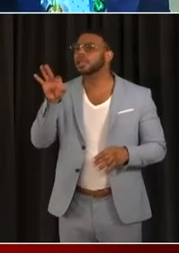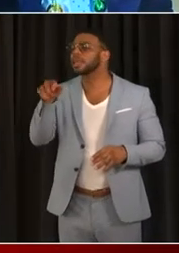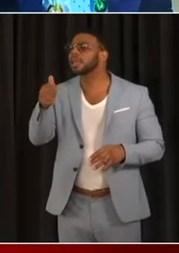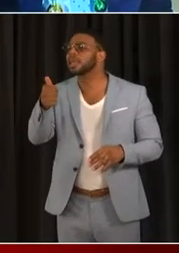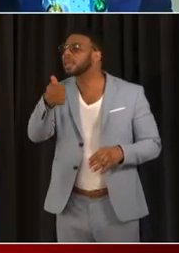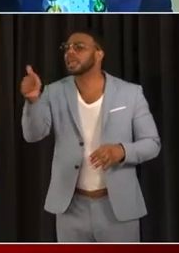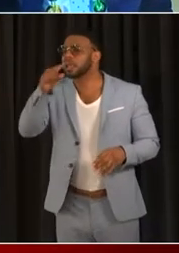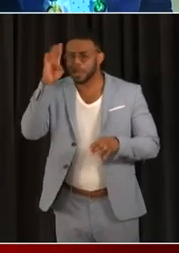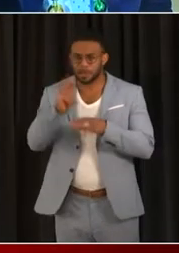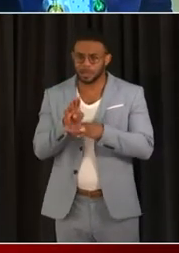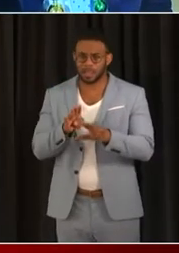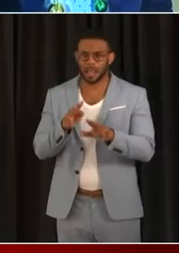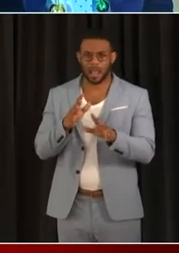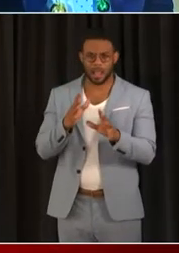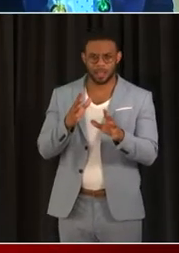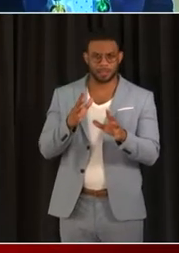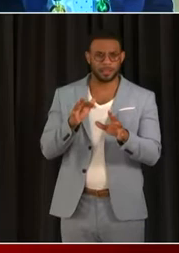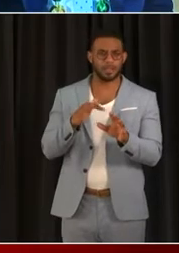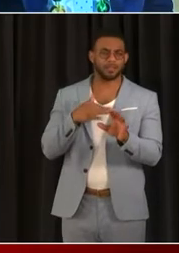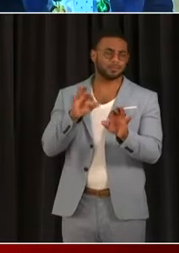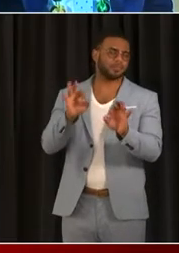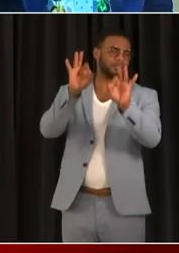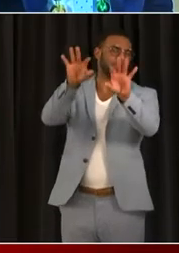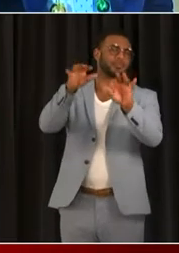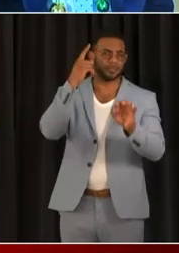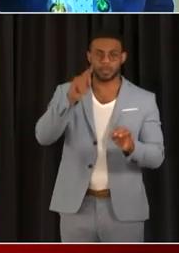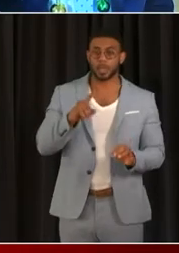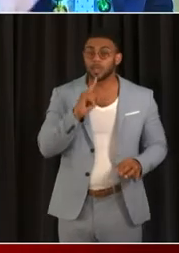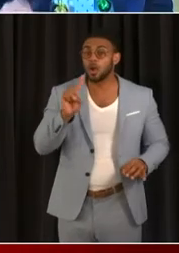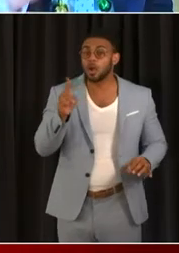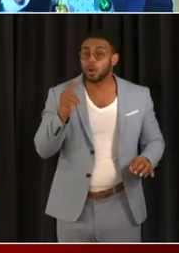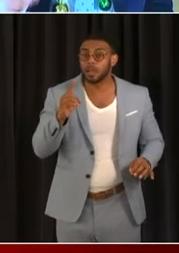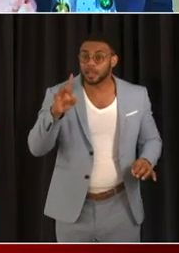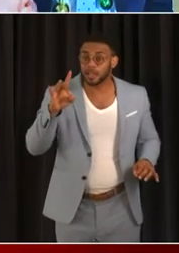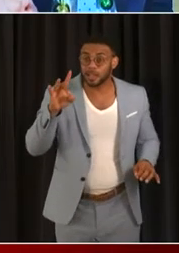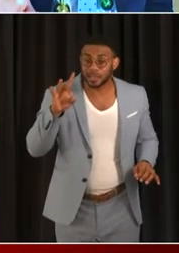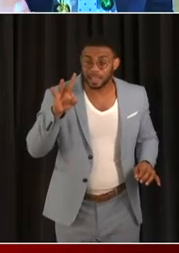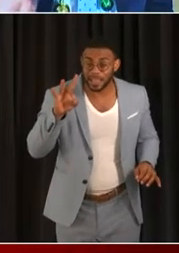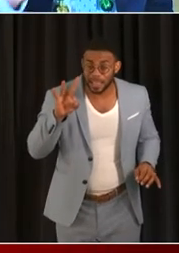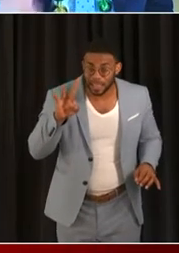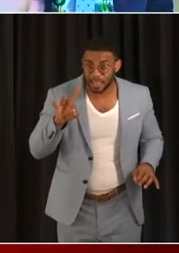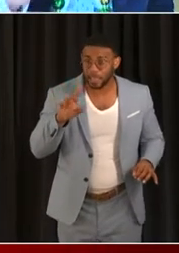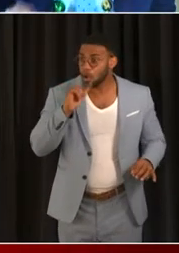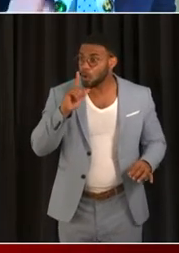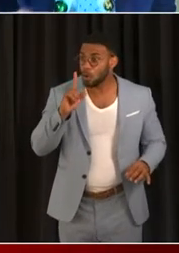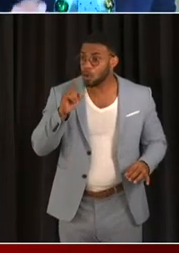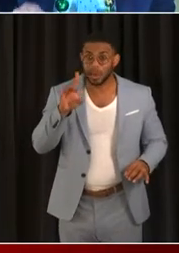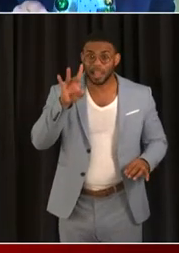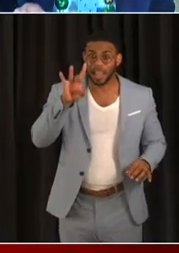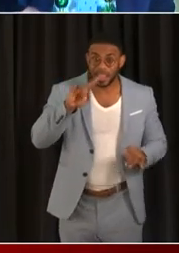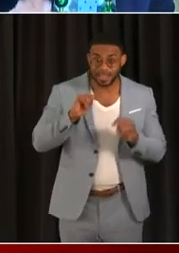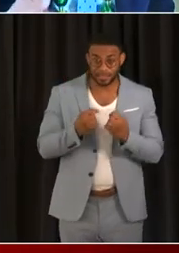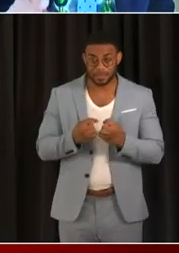black businesses. I just want to throw out a stat to you. There are only 18